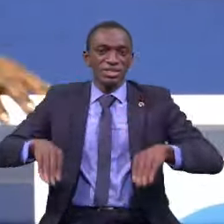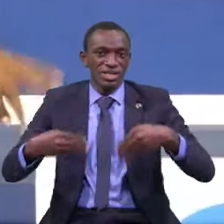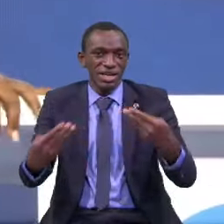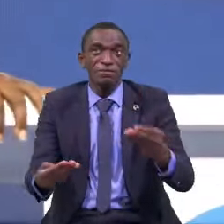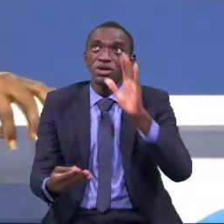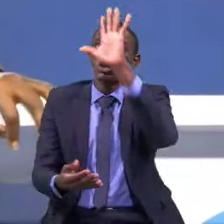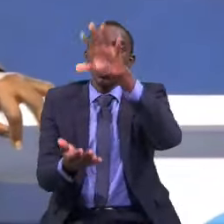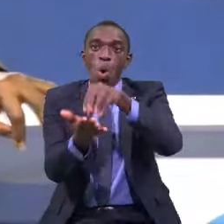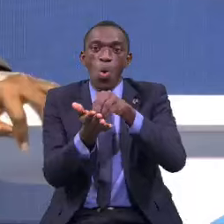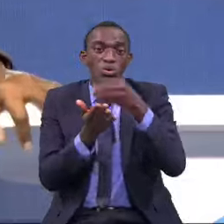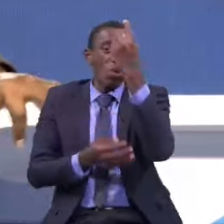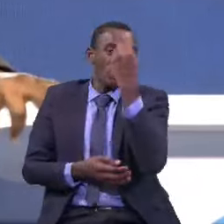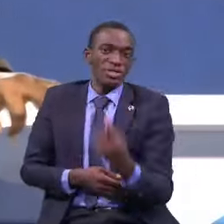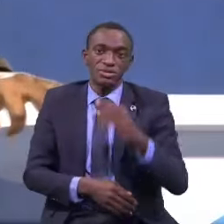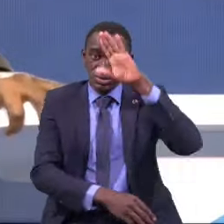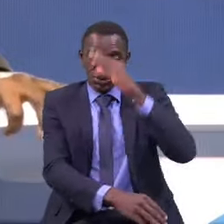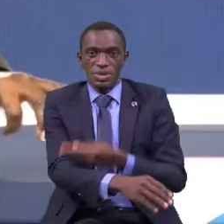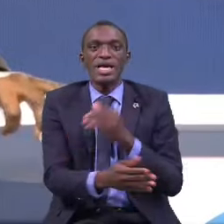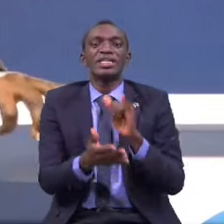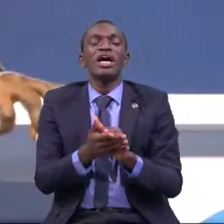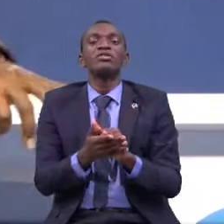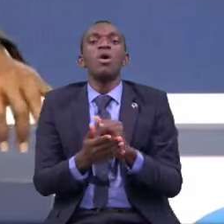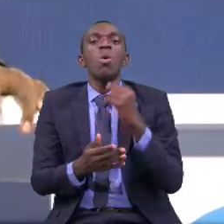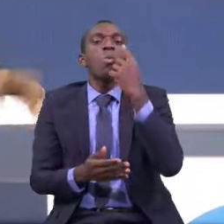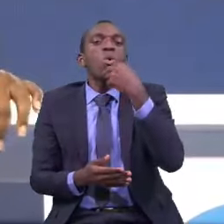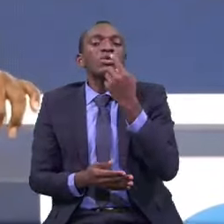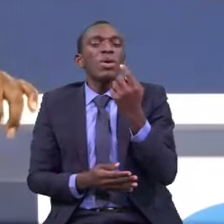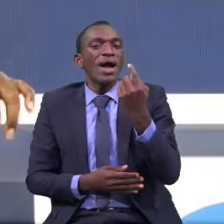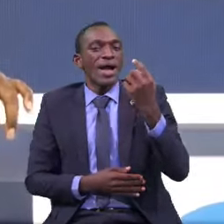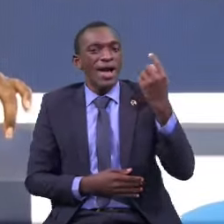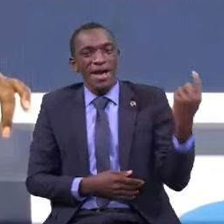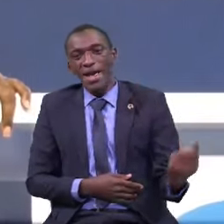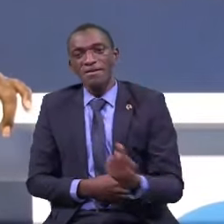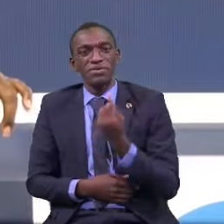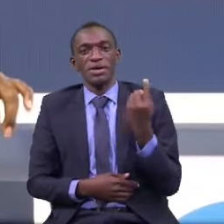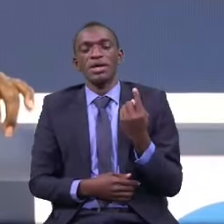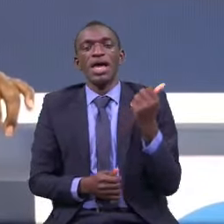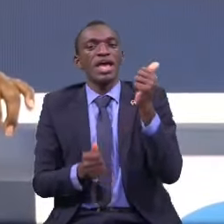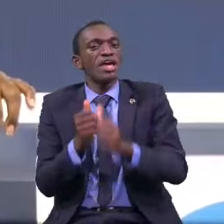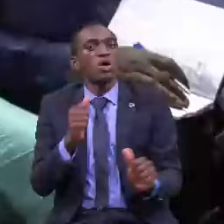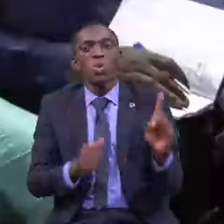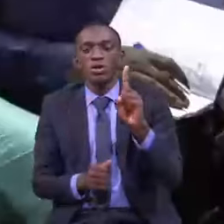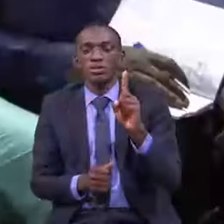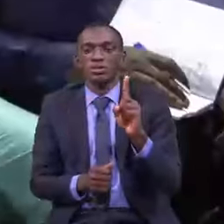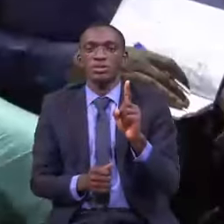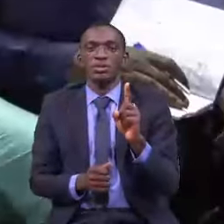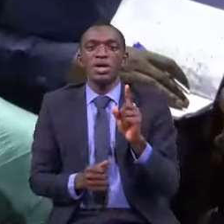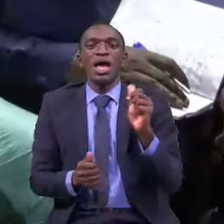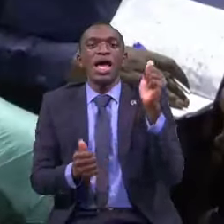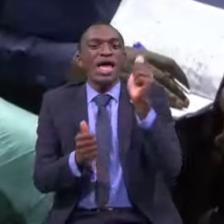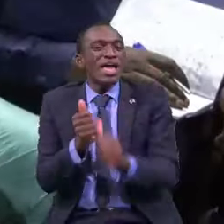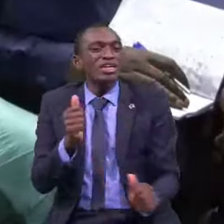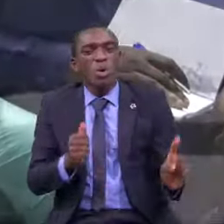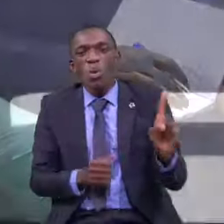son. That whosoever, that's your name right there.